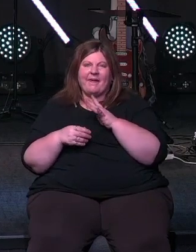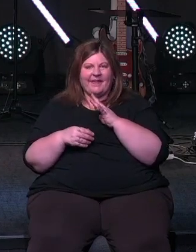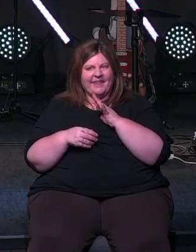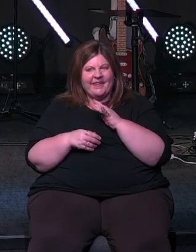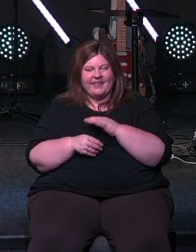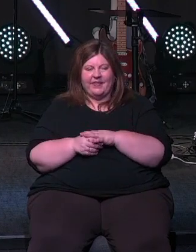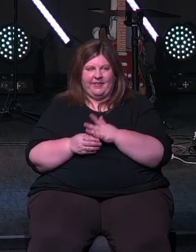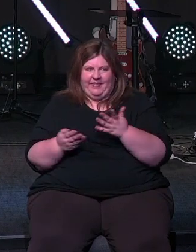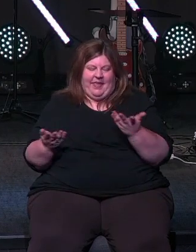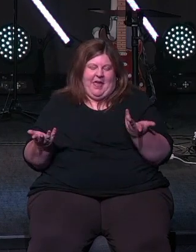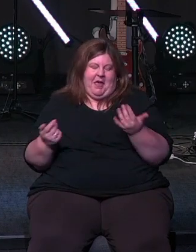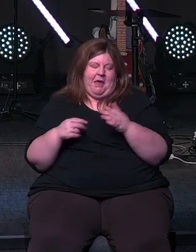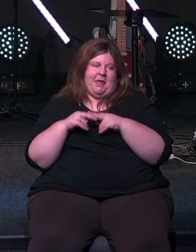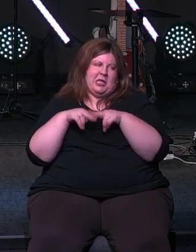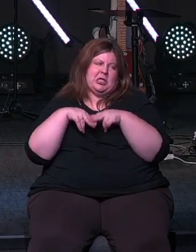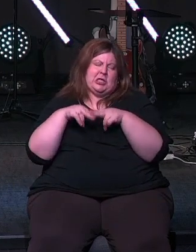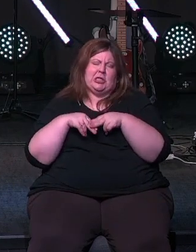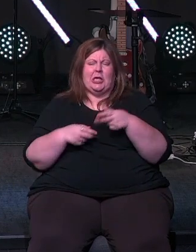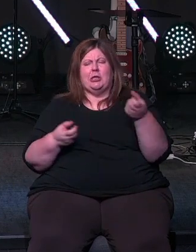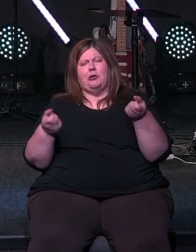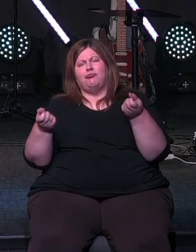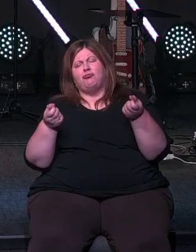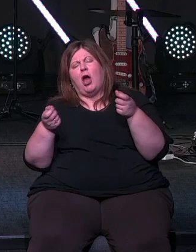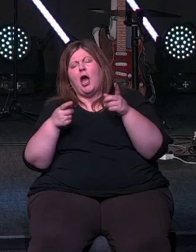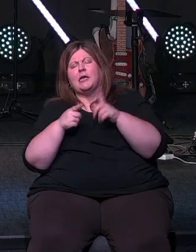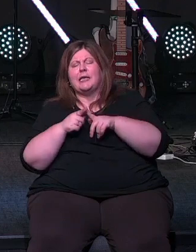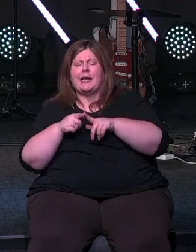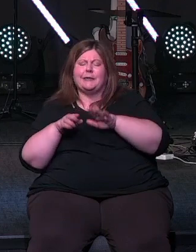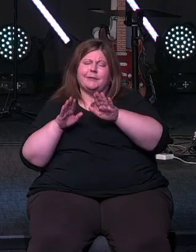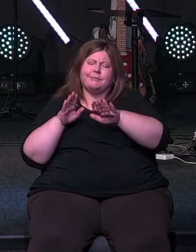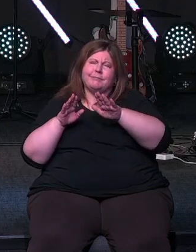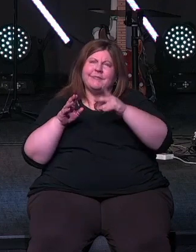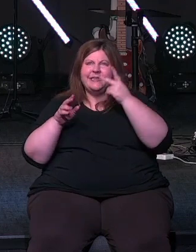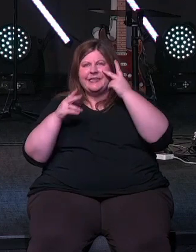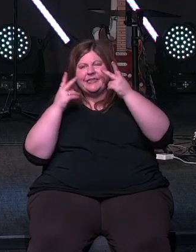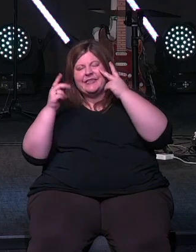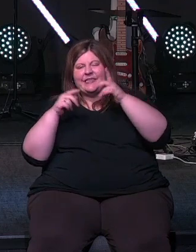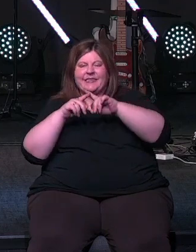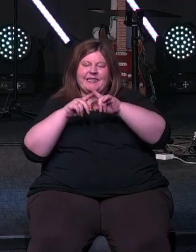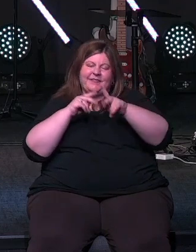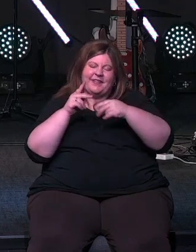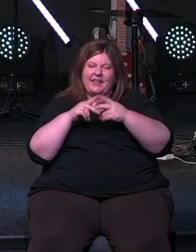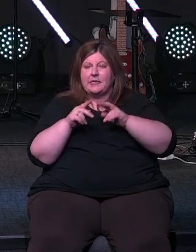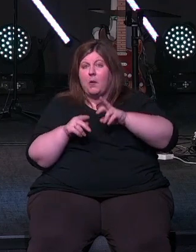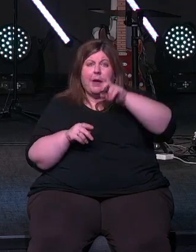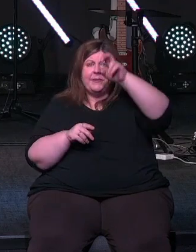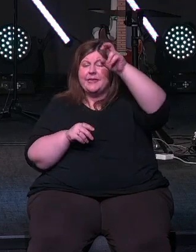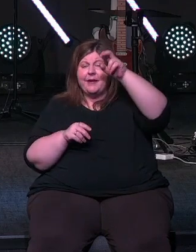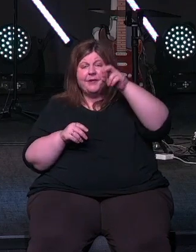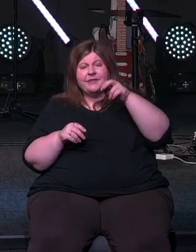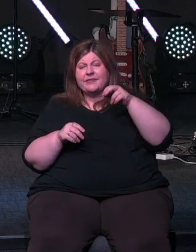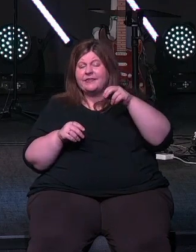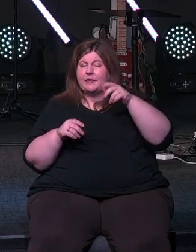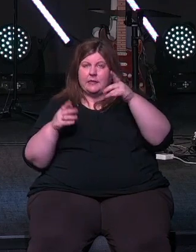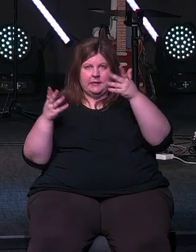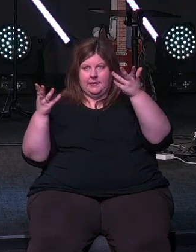mean, they got to sit in the trucks and try out the equipment. I mean, they got to see all the different types. They were upstairs. They were in the kitchen